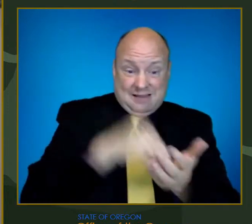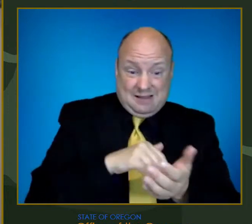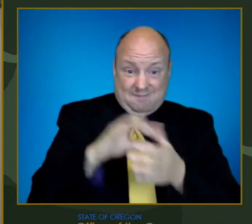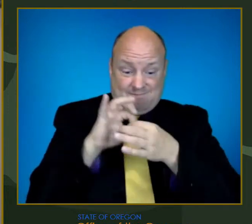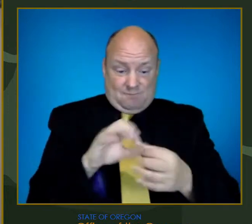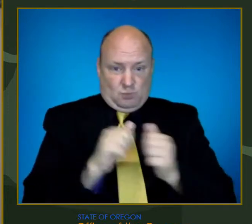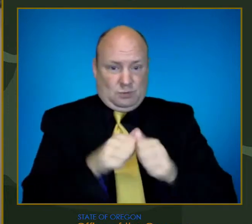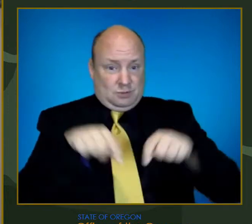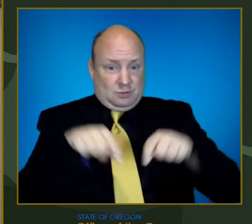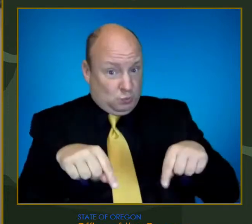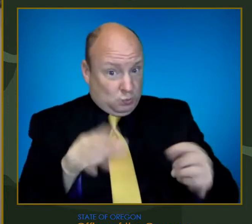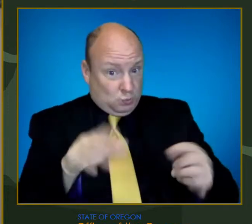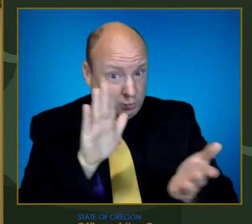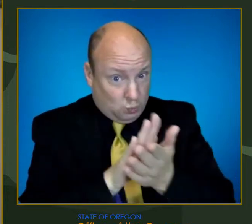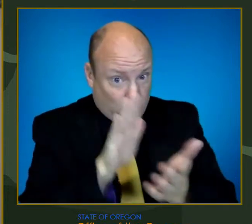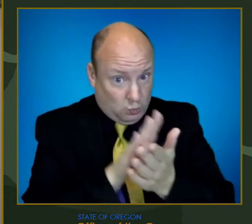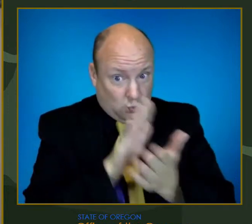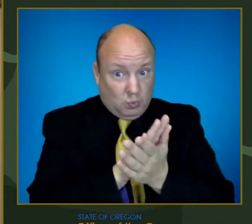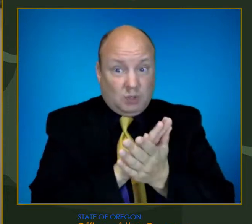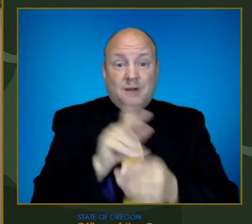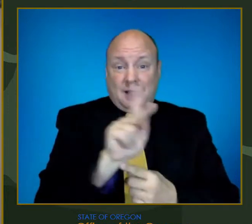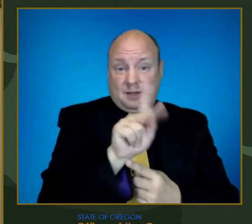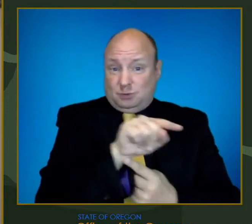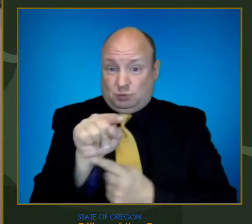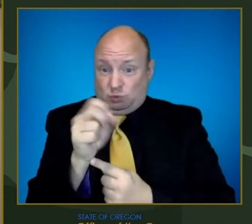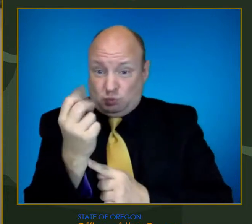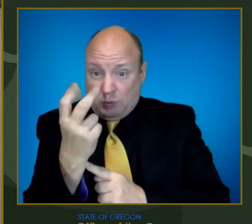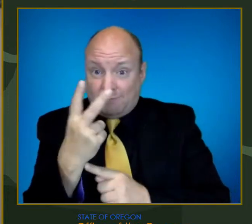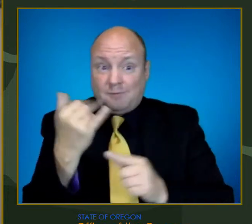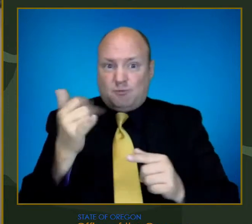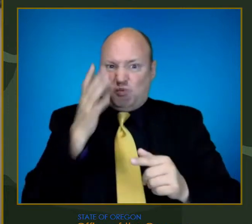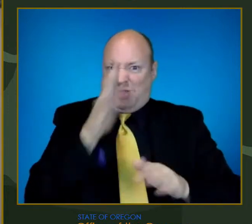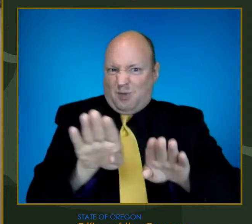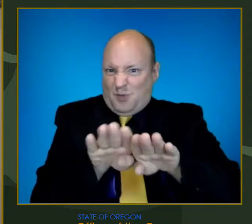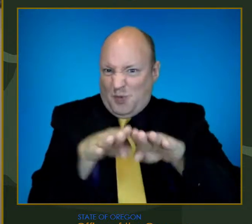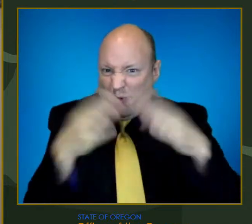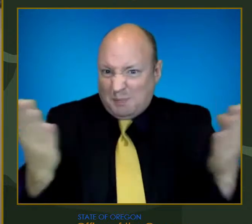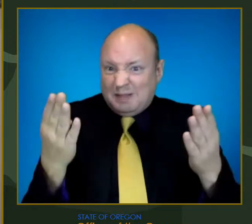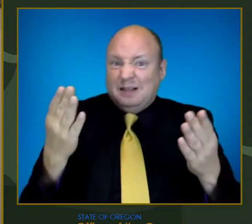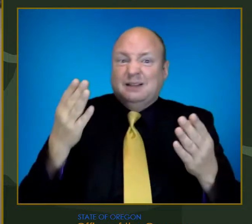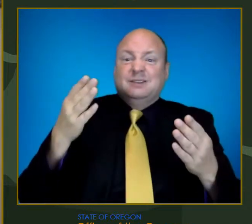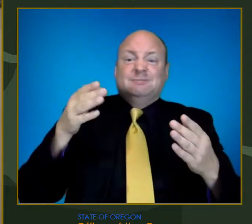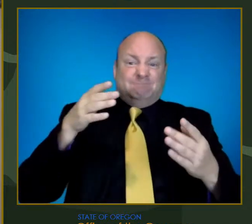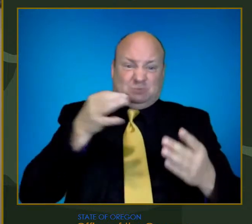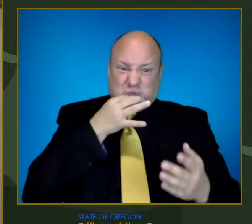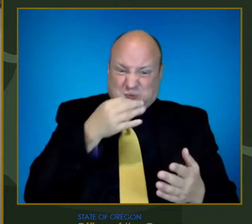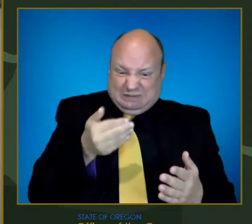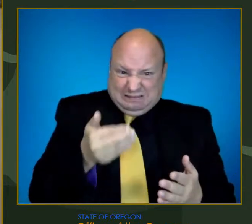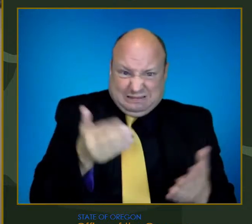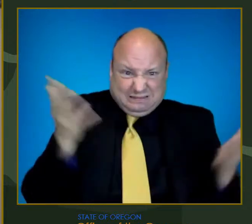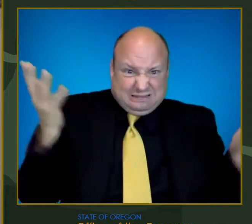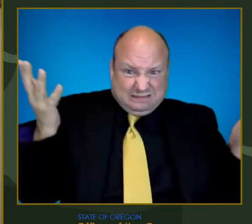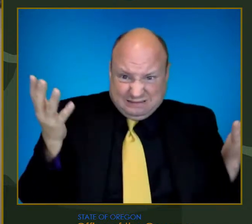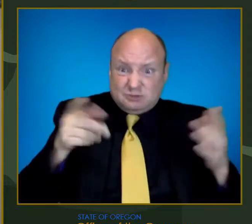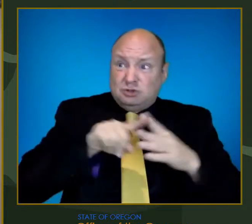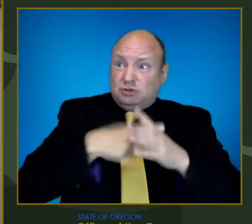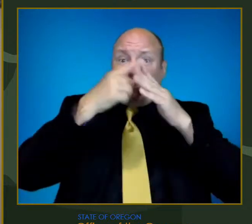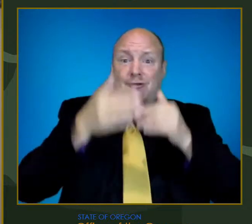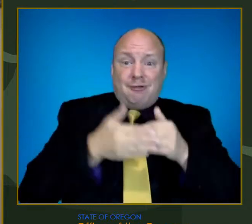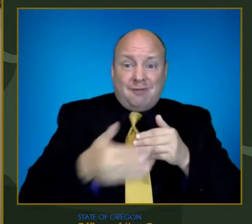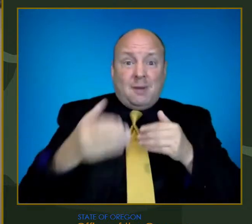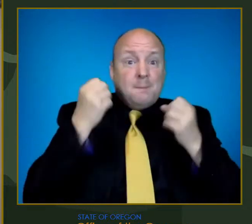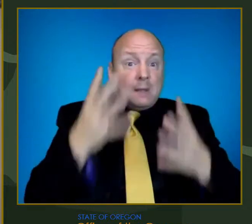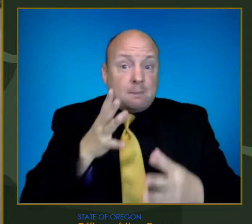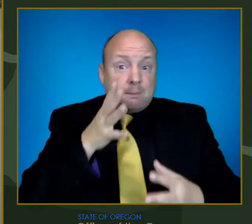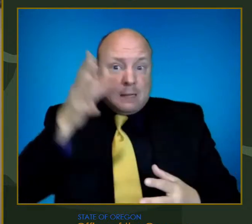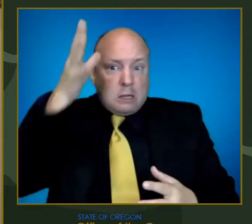full-time, in-person instruction over the next few weeks. I know many parents are anxious about